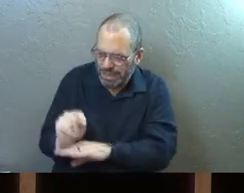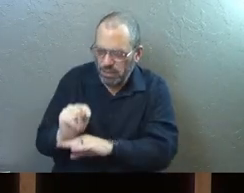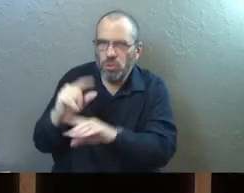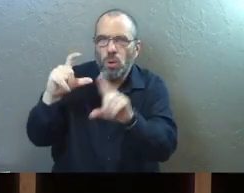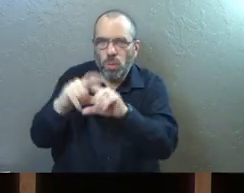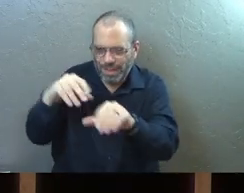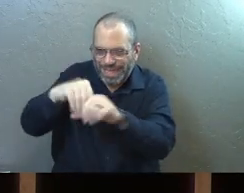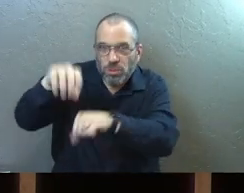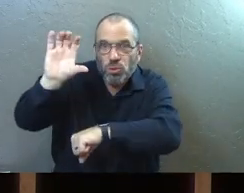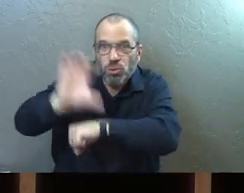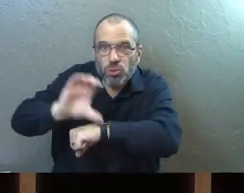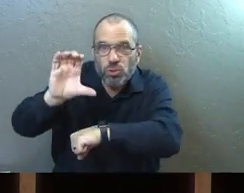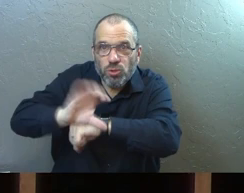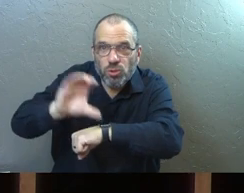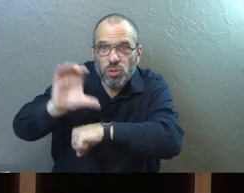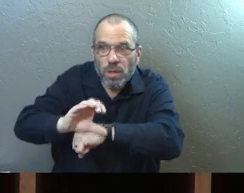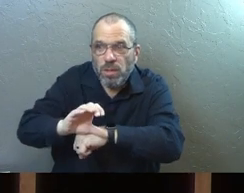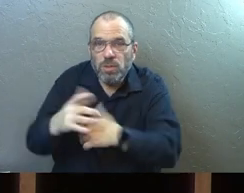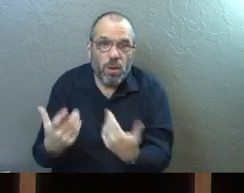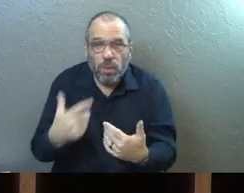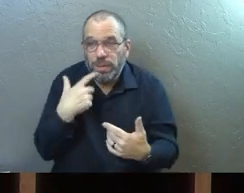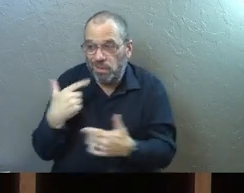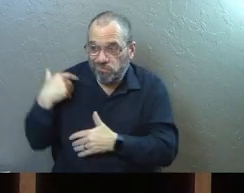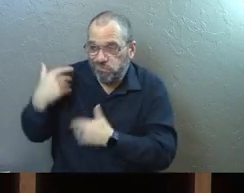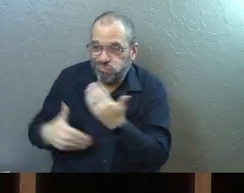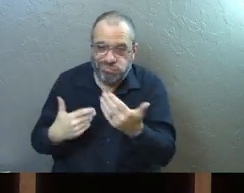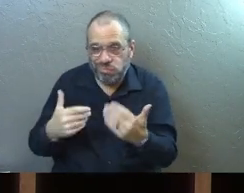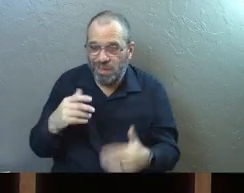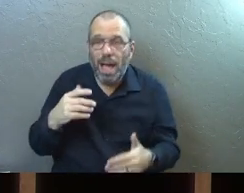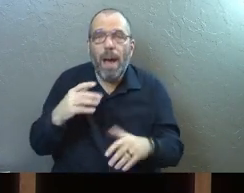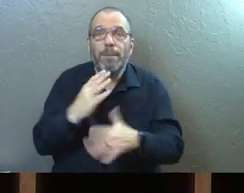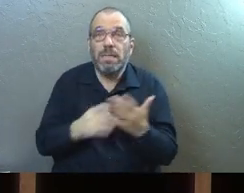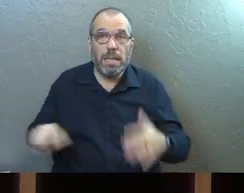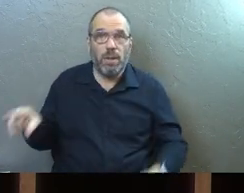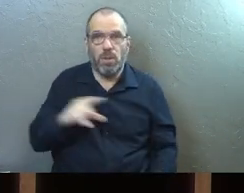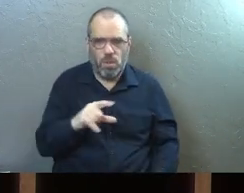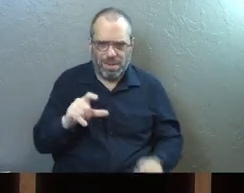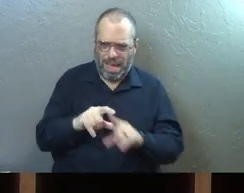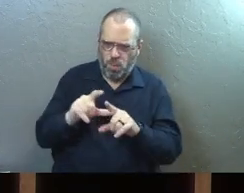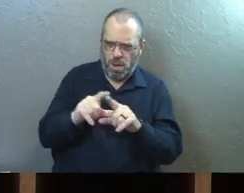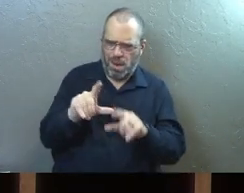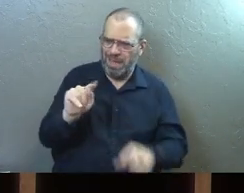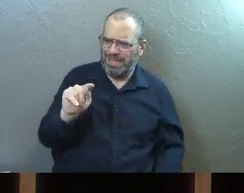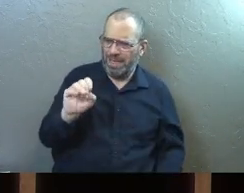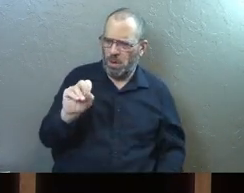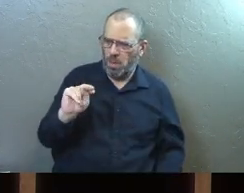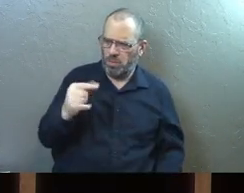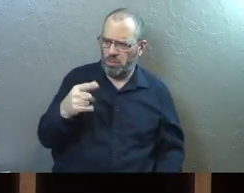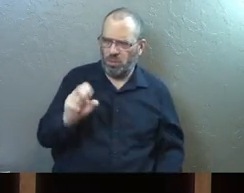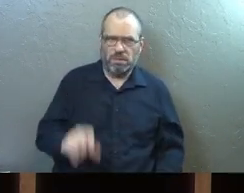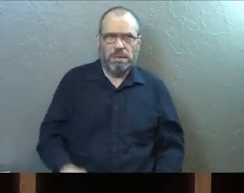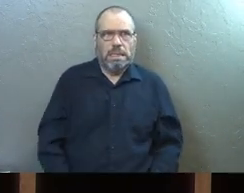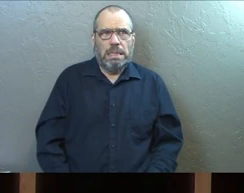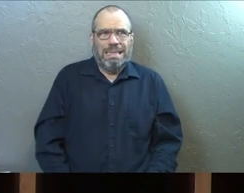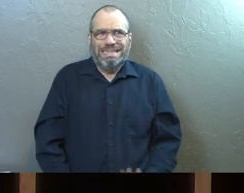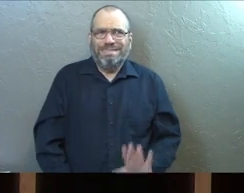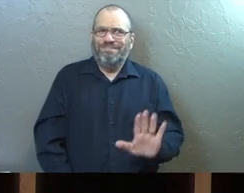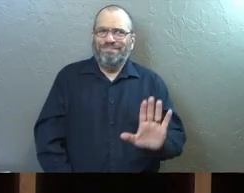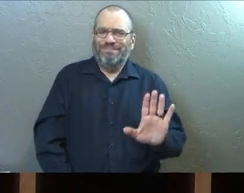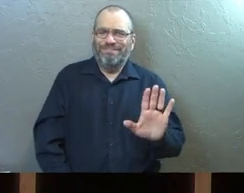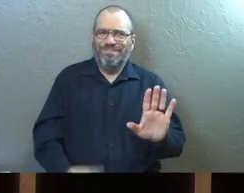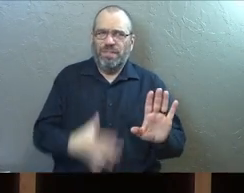word in the church. And so a lot of times we just carry it forward. But for some of you, that word all by itself just kind of freaks you out. Amen?